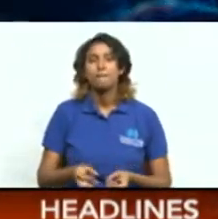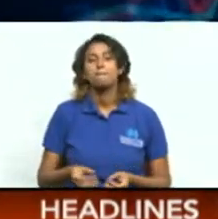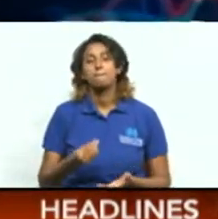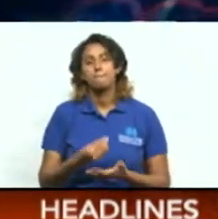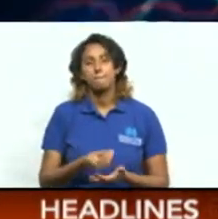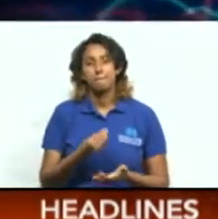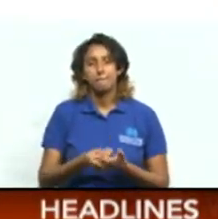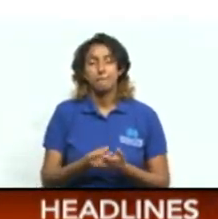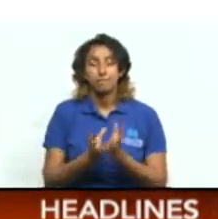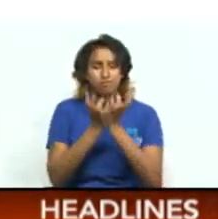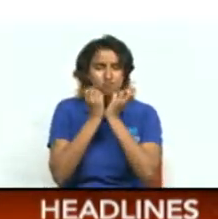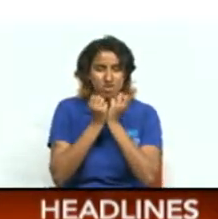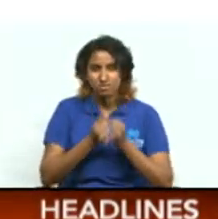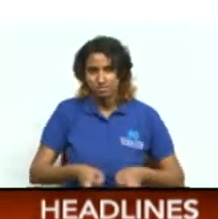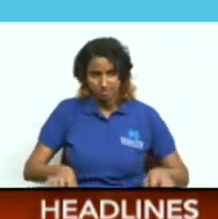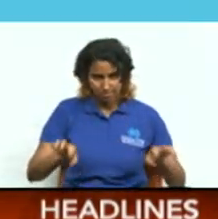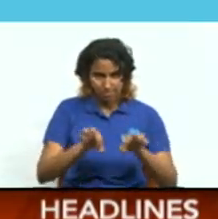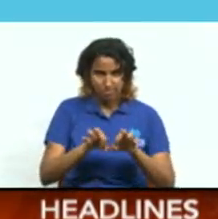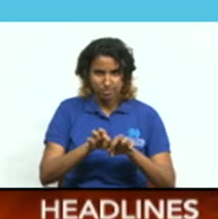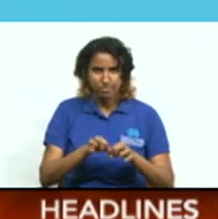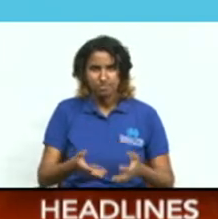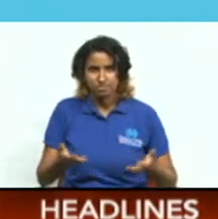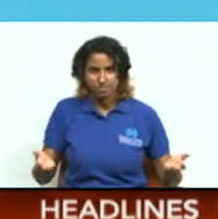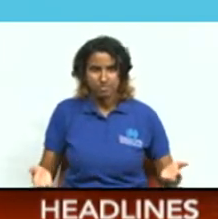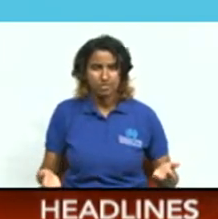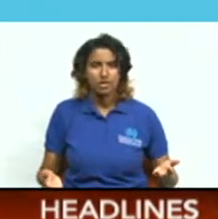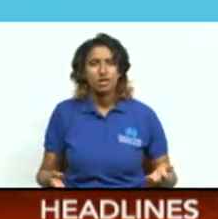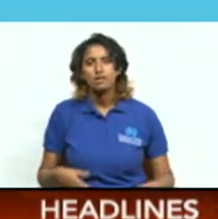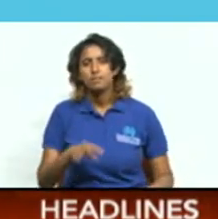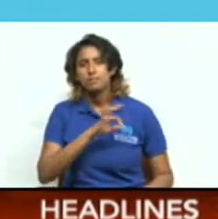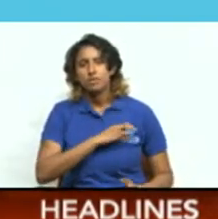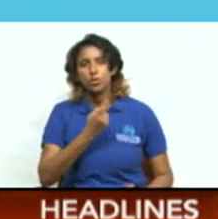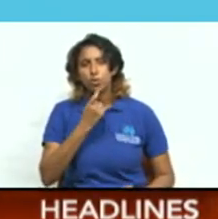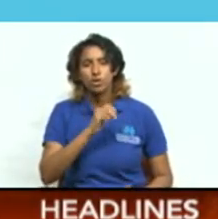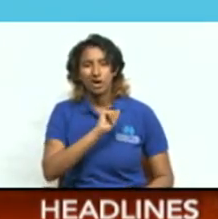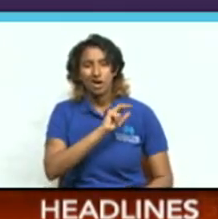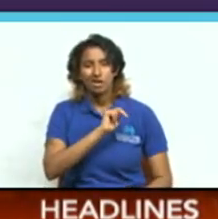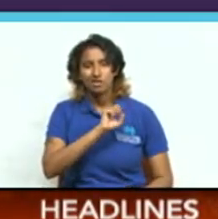Money Matters, brought to you by Answer Bank.